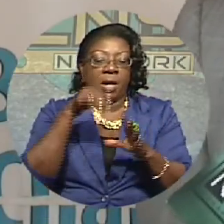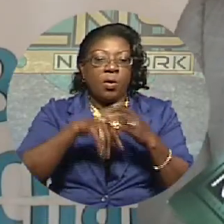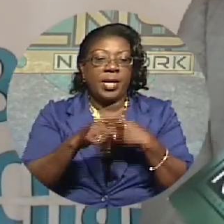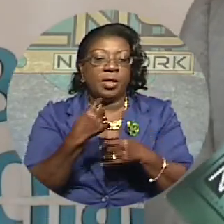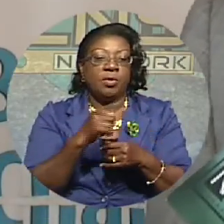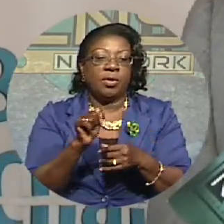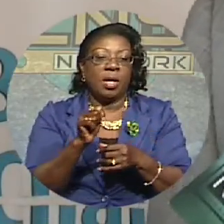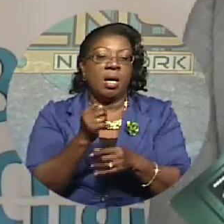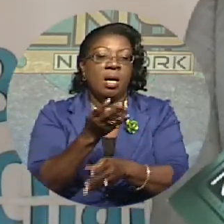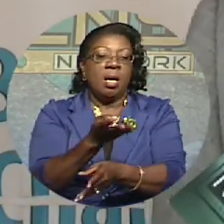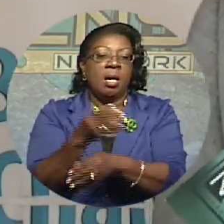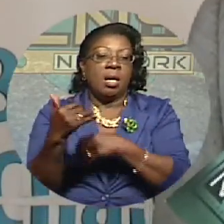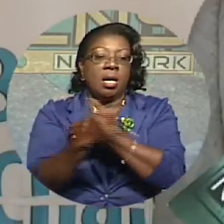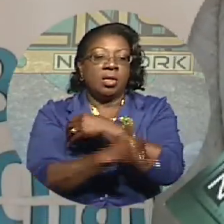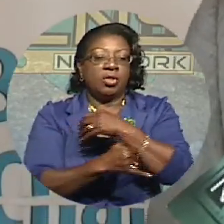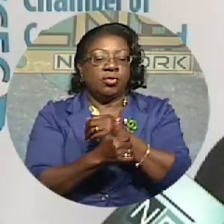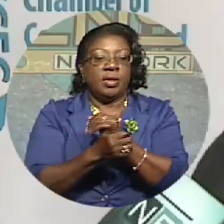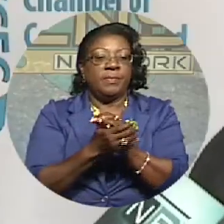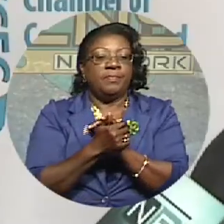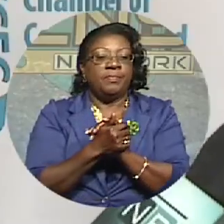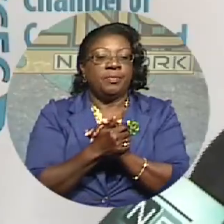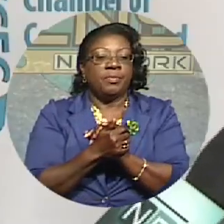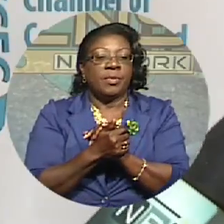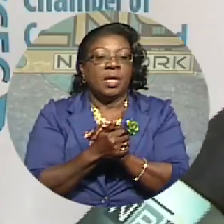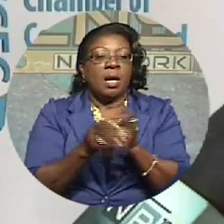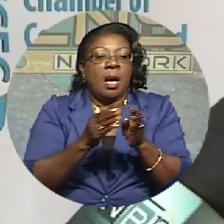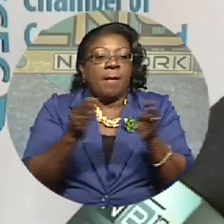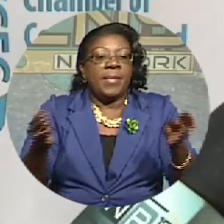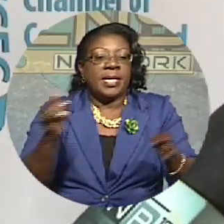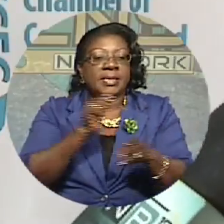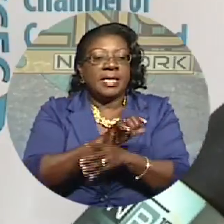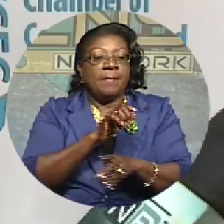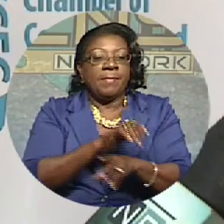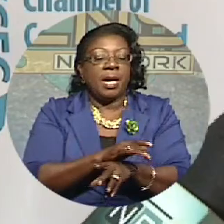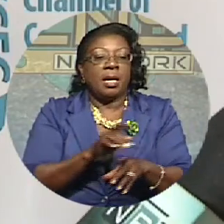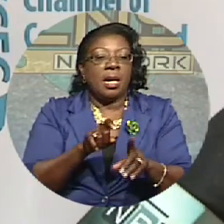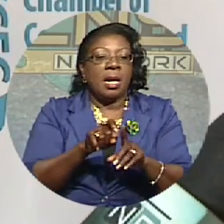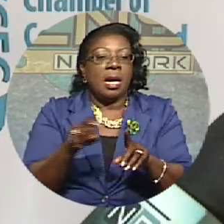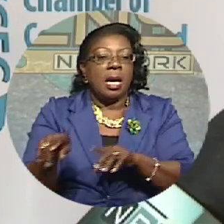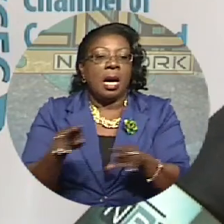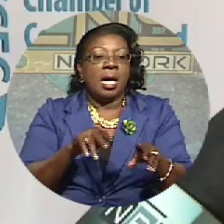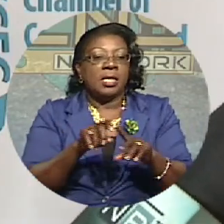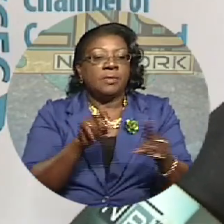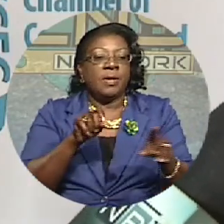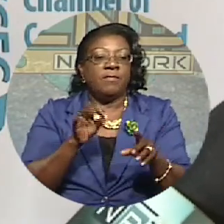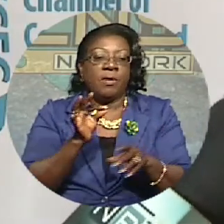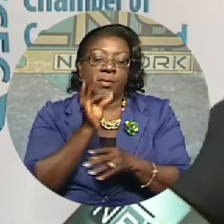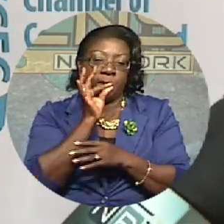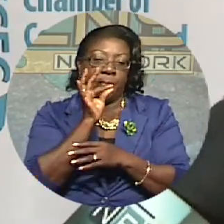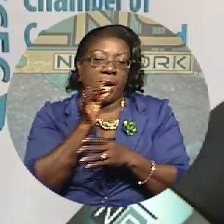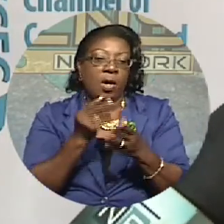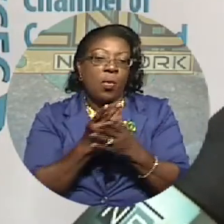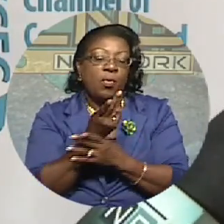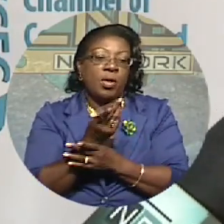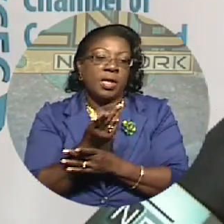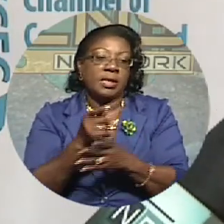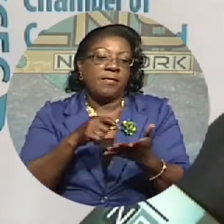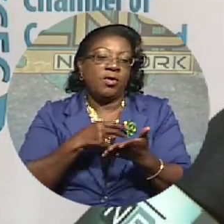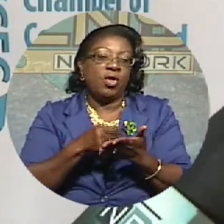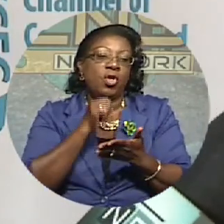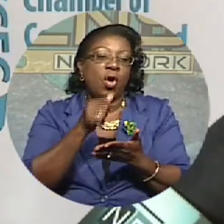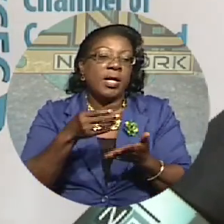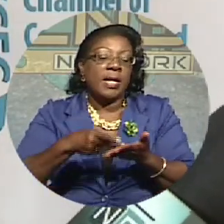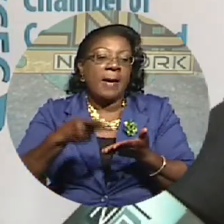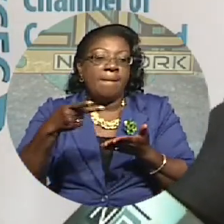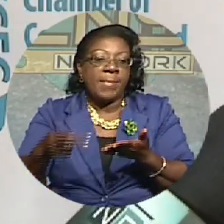21% to less than 10%. Our biggest impact has been from tobacco products that have not paid duties